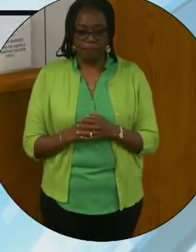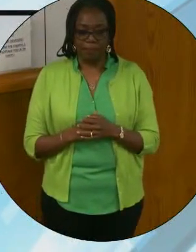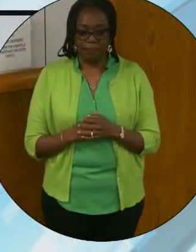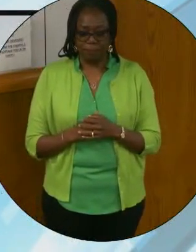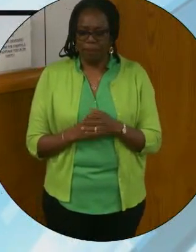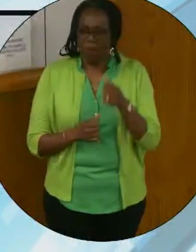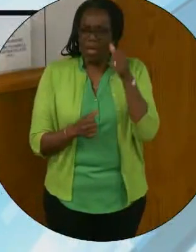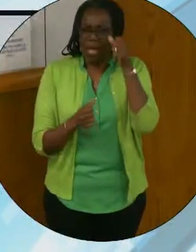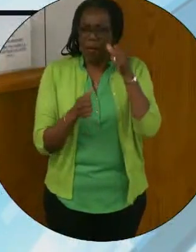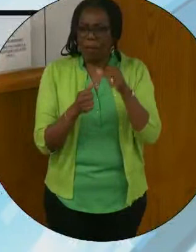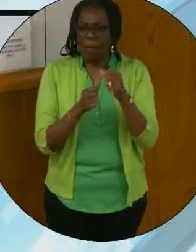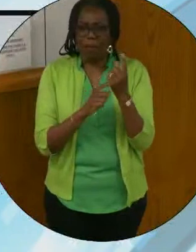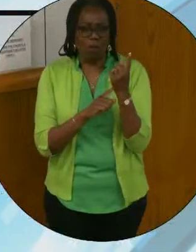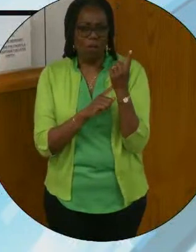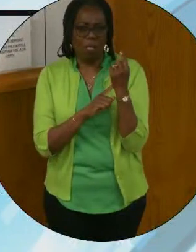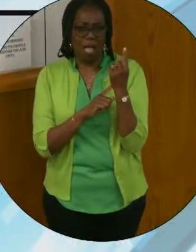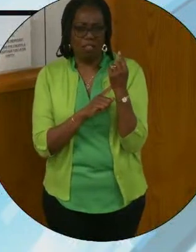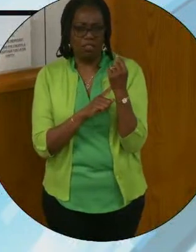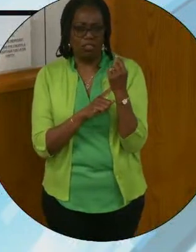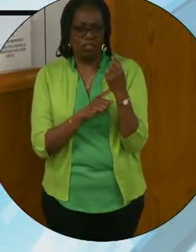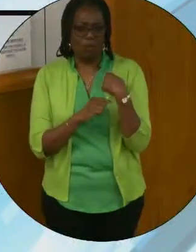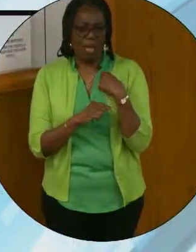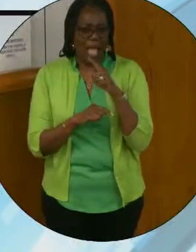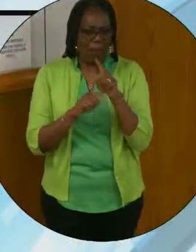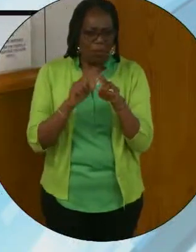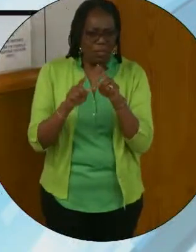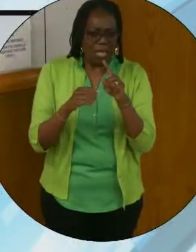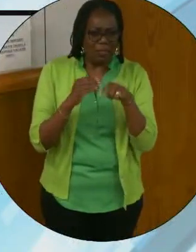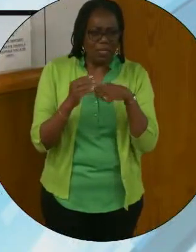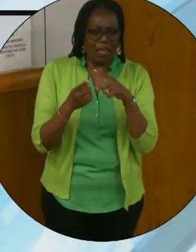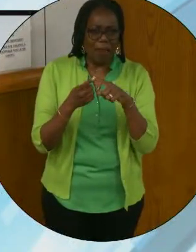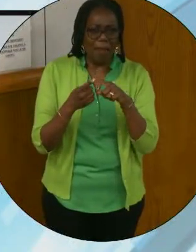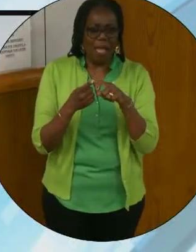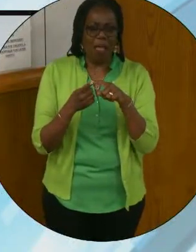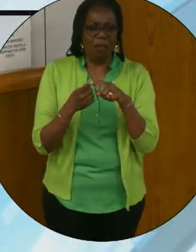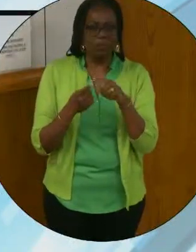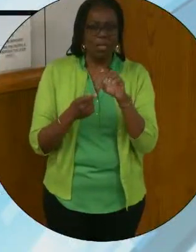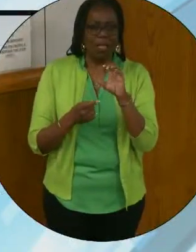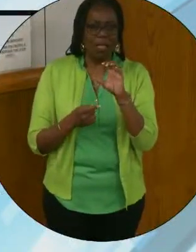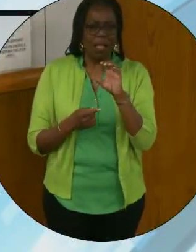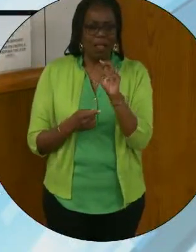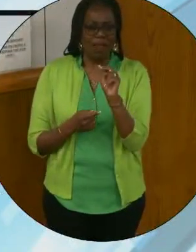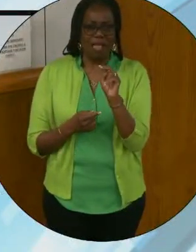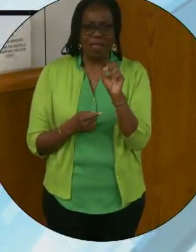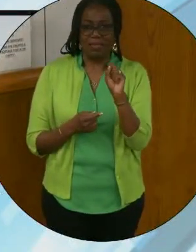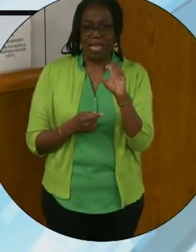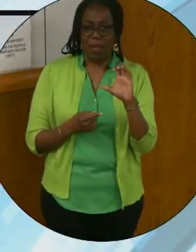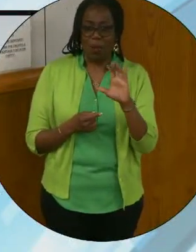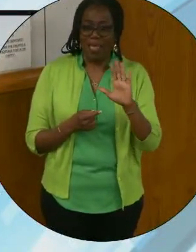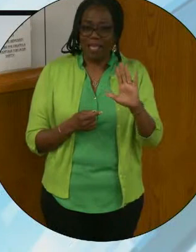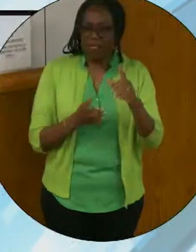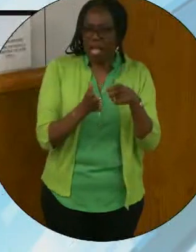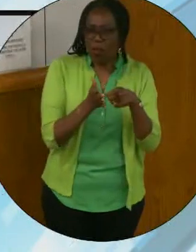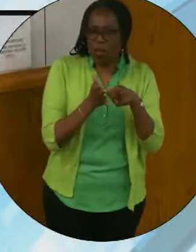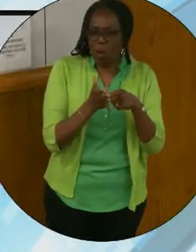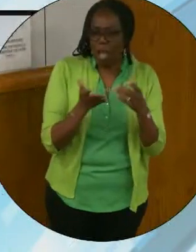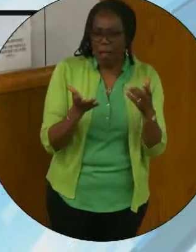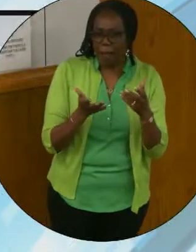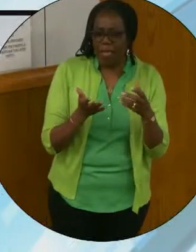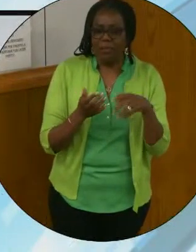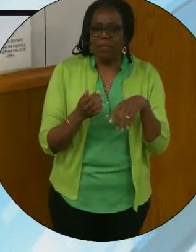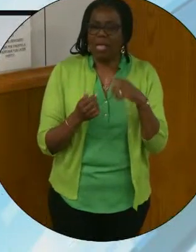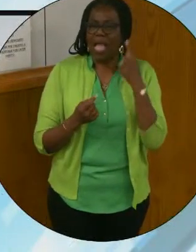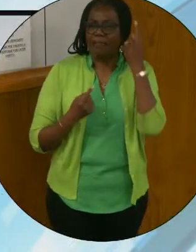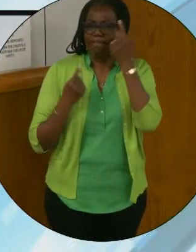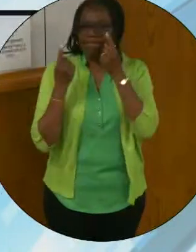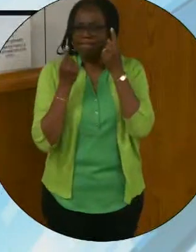year asking about Nevada State College and their requirements. And so I'm just wondering if we